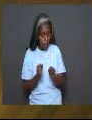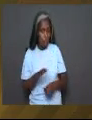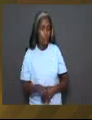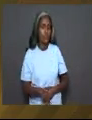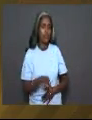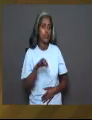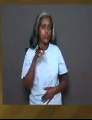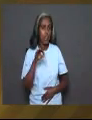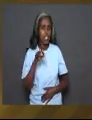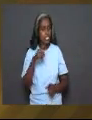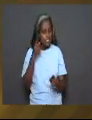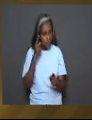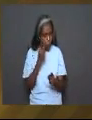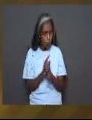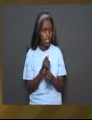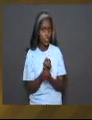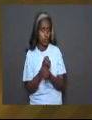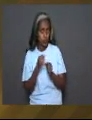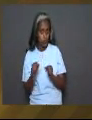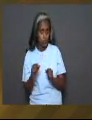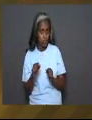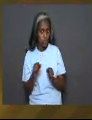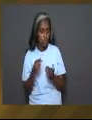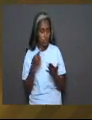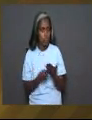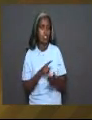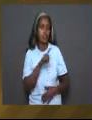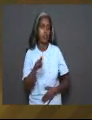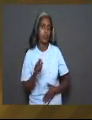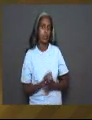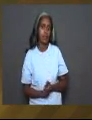find the correct solution to this problem.